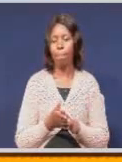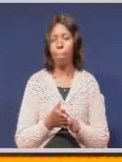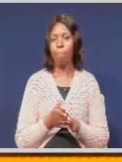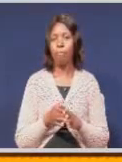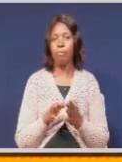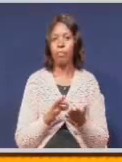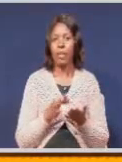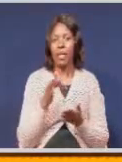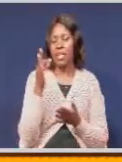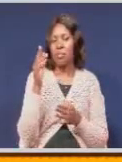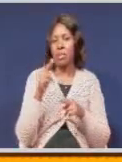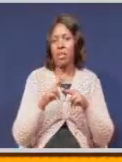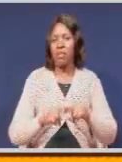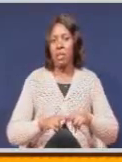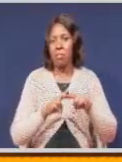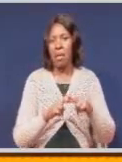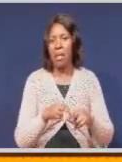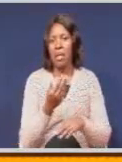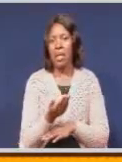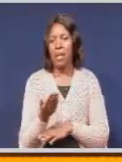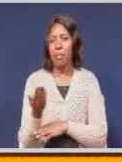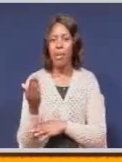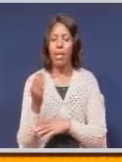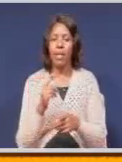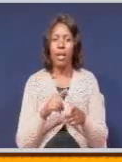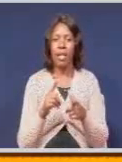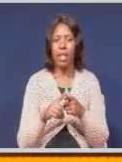spirit of dependency, Madam Chair, then we don't have